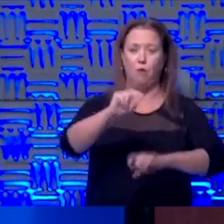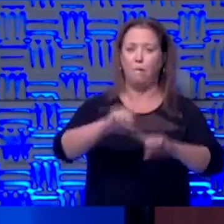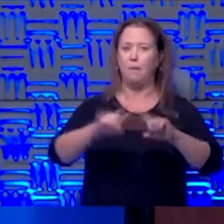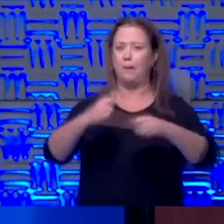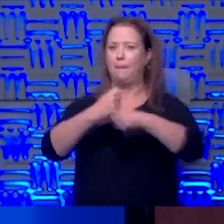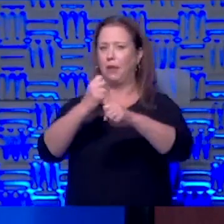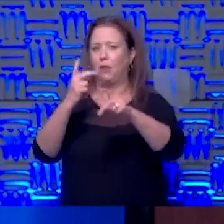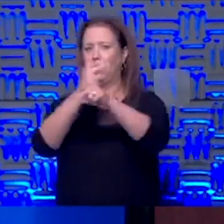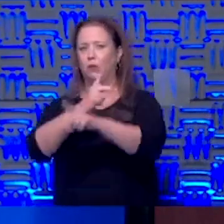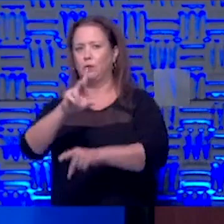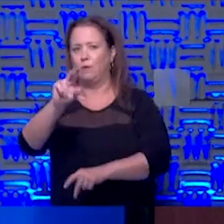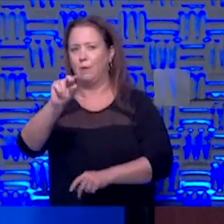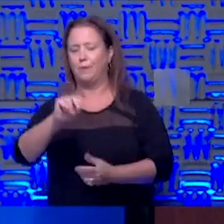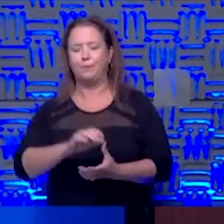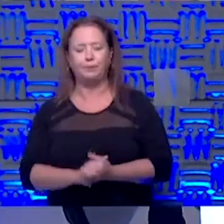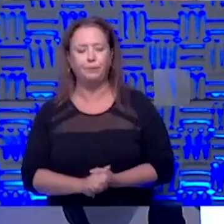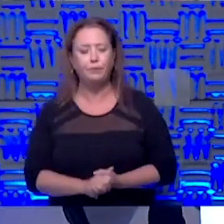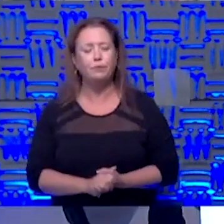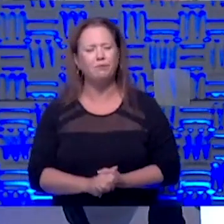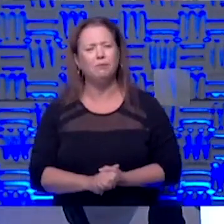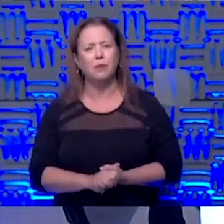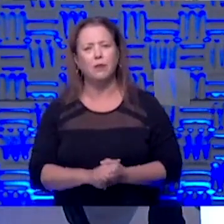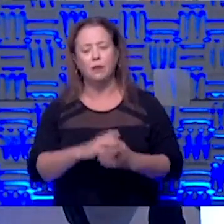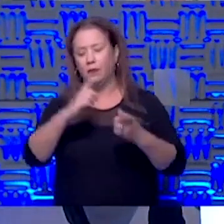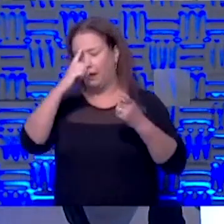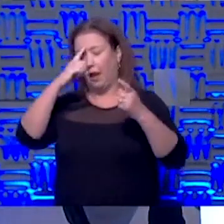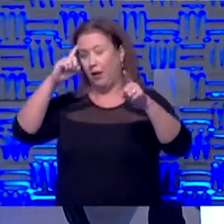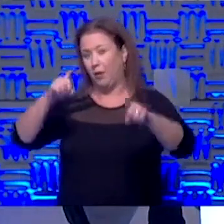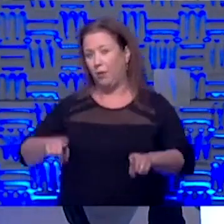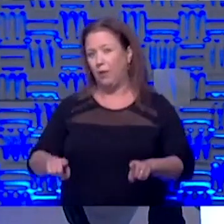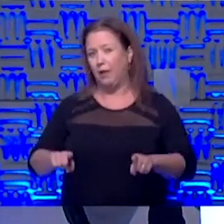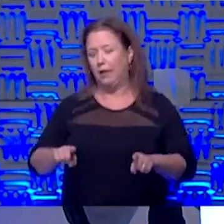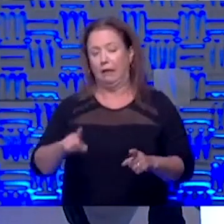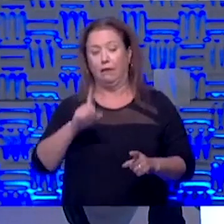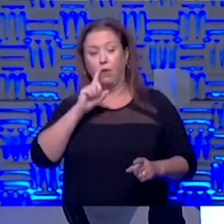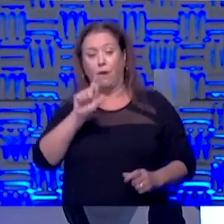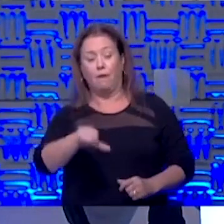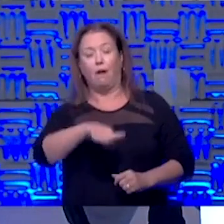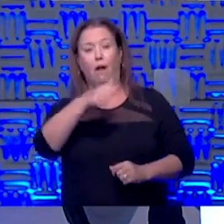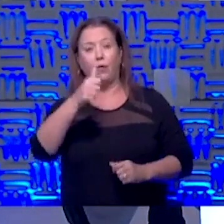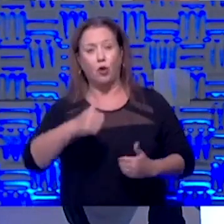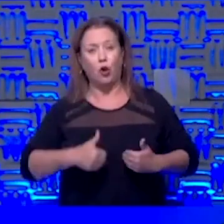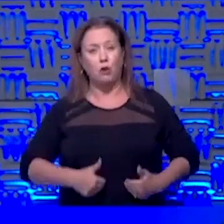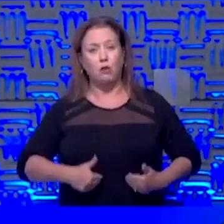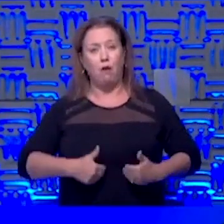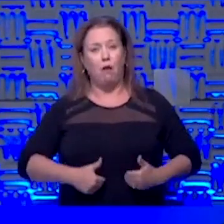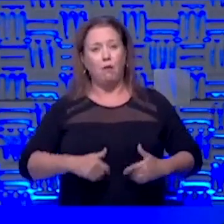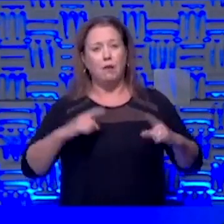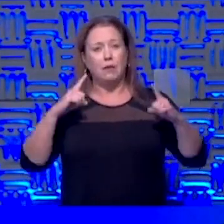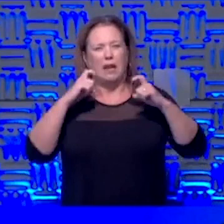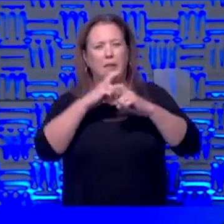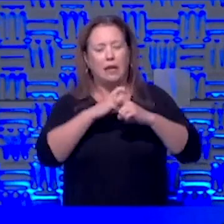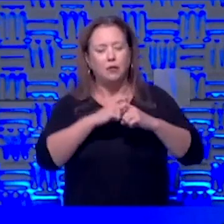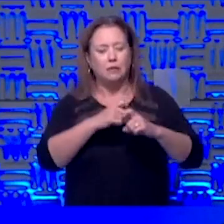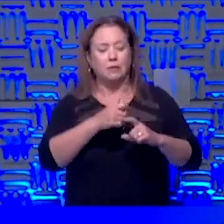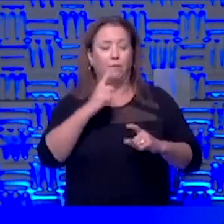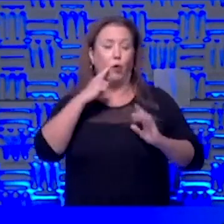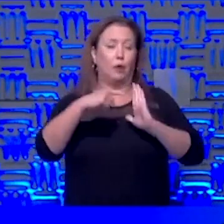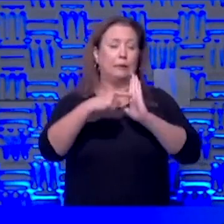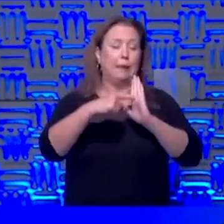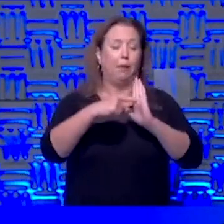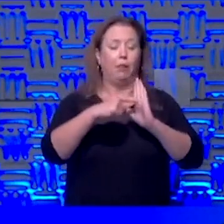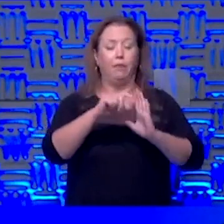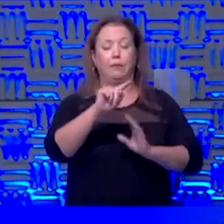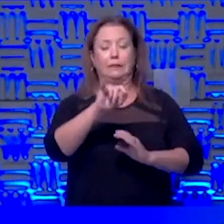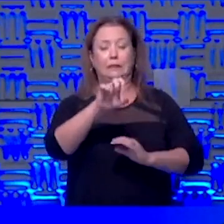make it worse, Dana. Yeah, I would agree. Unless you have some other lung complications, the actual lung tissue is maybe scarred or something of that